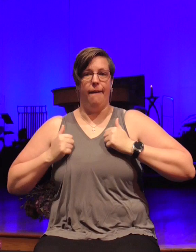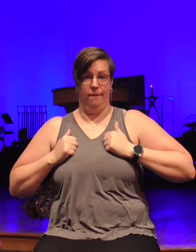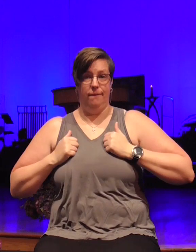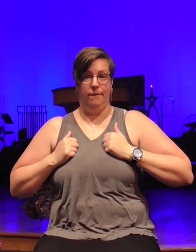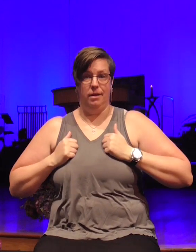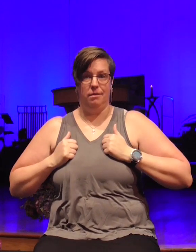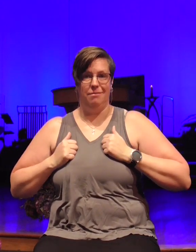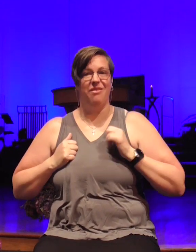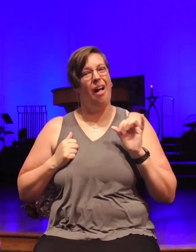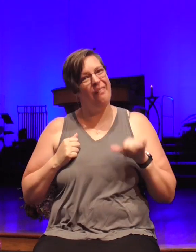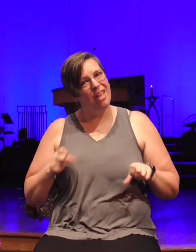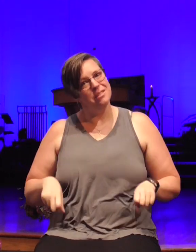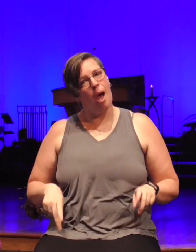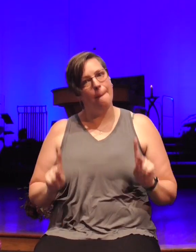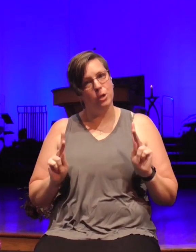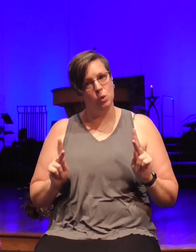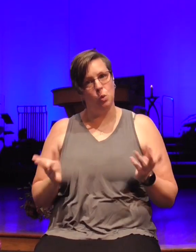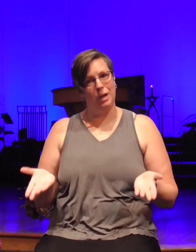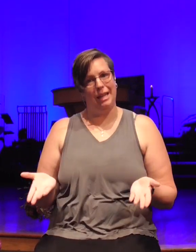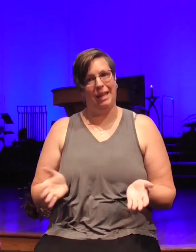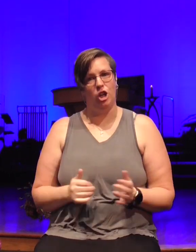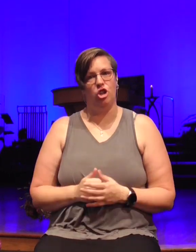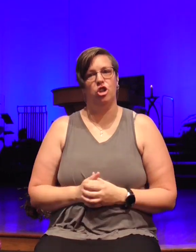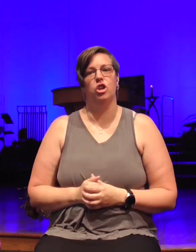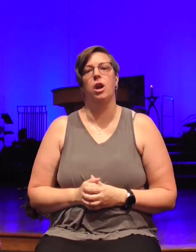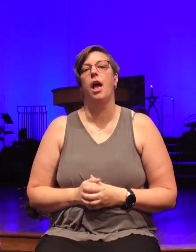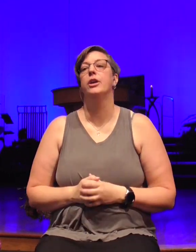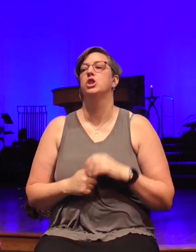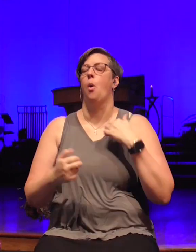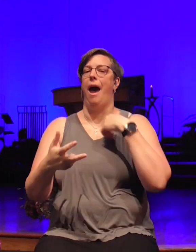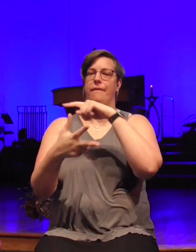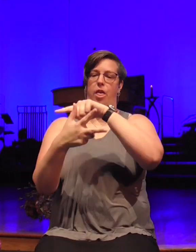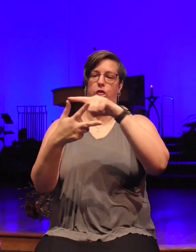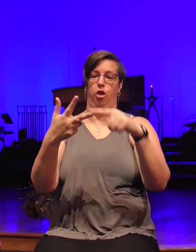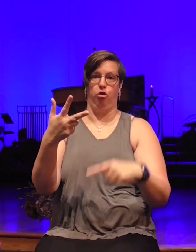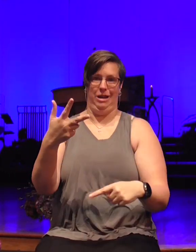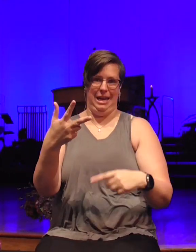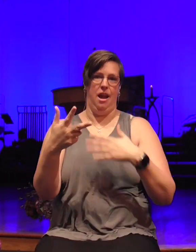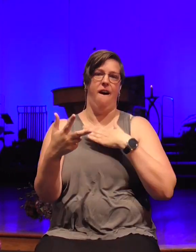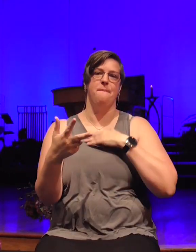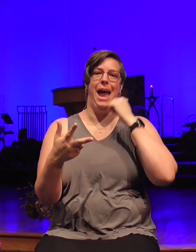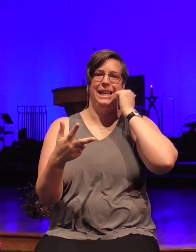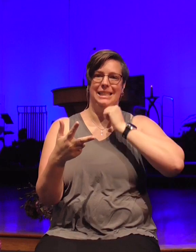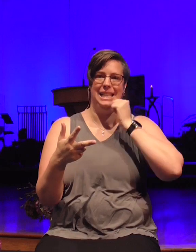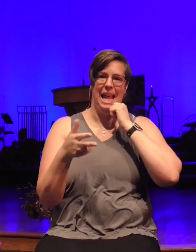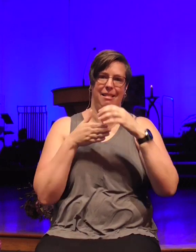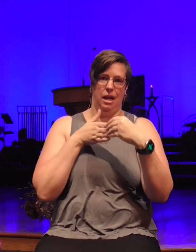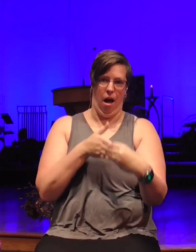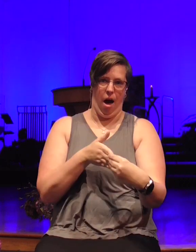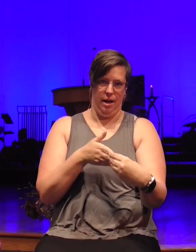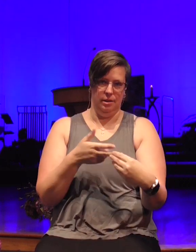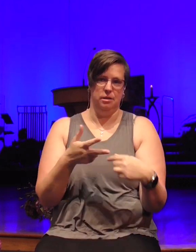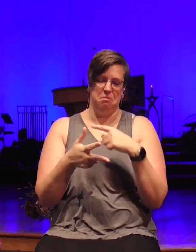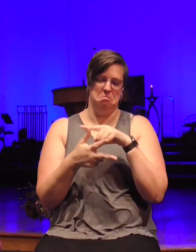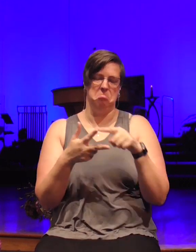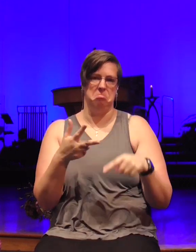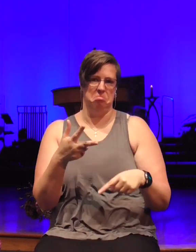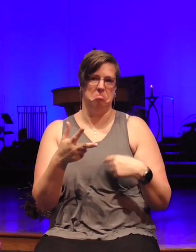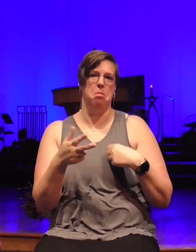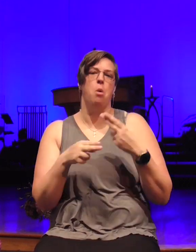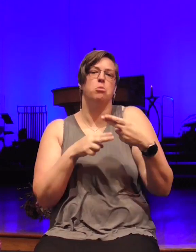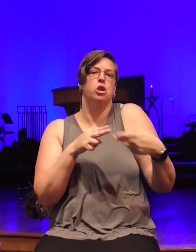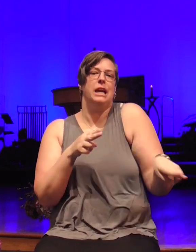the opportunity that is before us. So I've brought 3 of my daily guides today to briefly